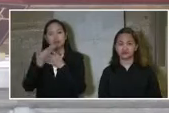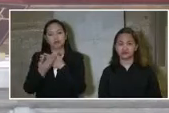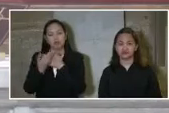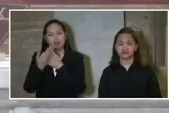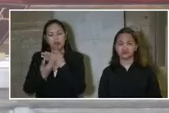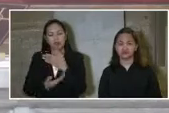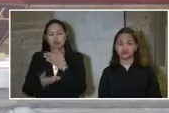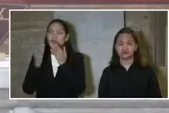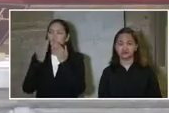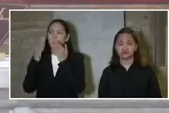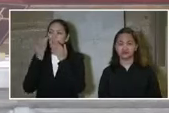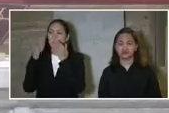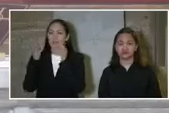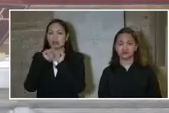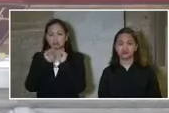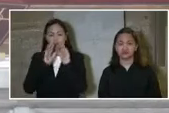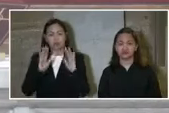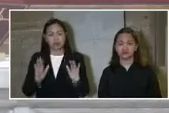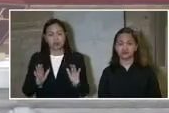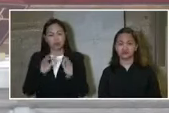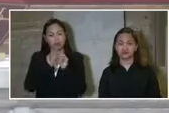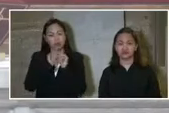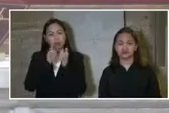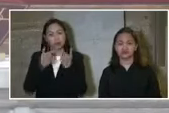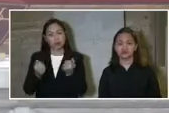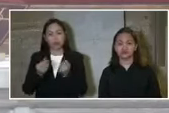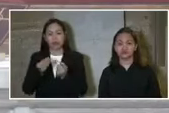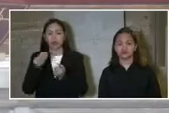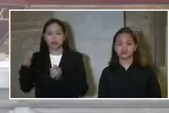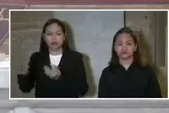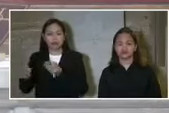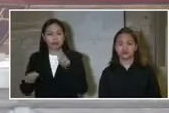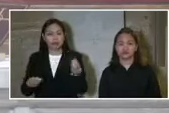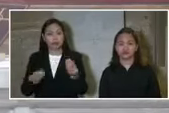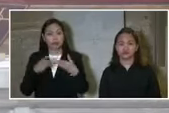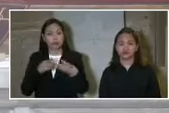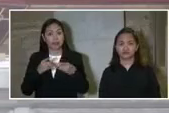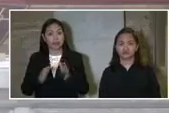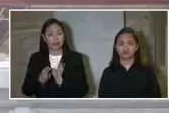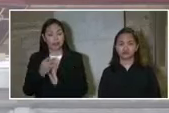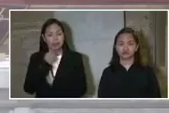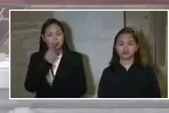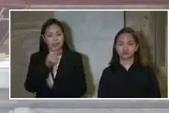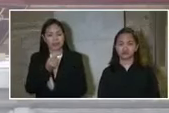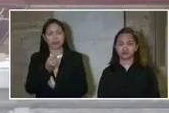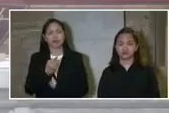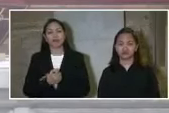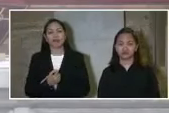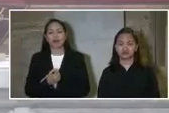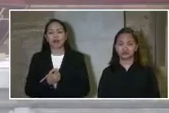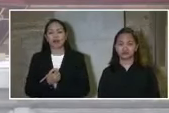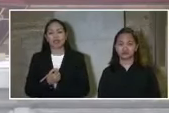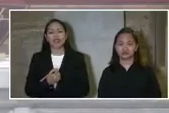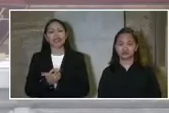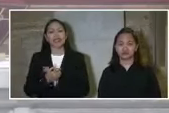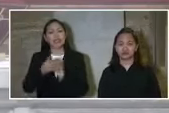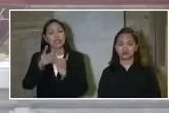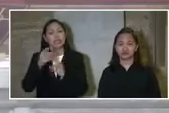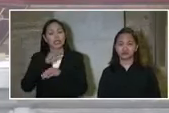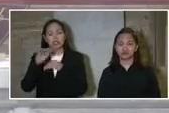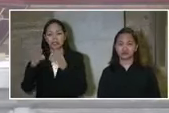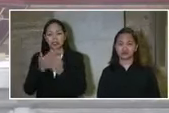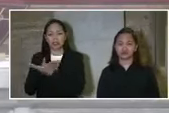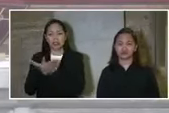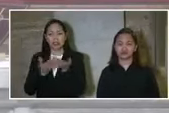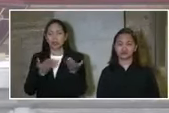thanks, he said the blessing, broke the bread, and gave it to them, saying, "Take this, all of